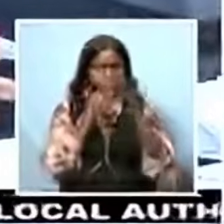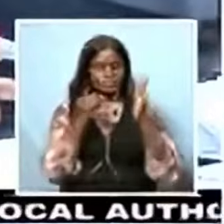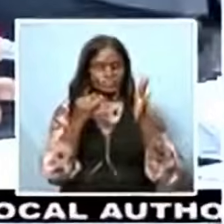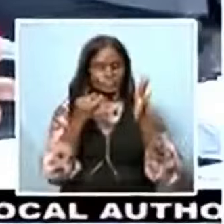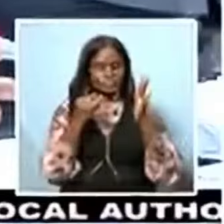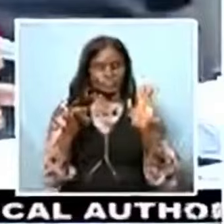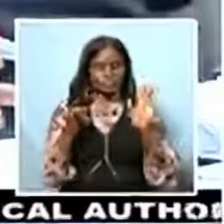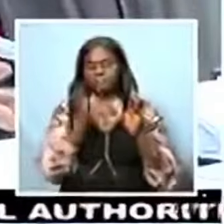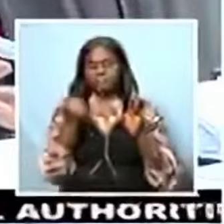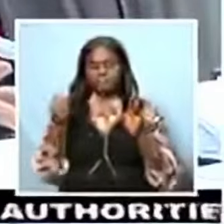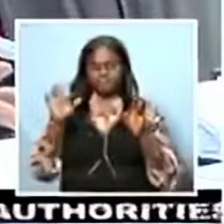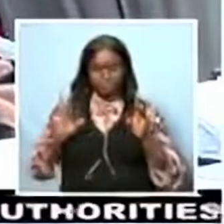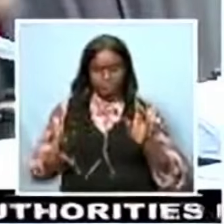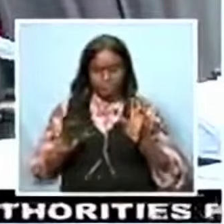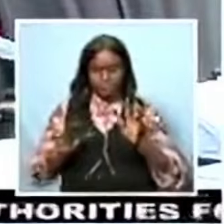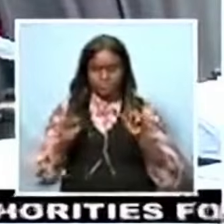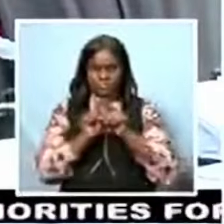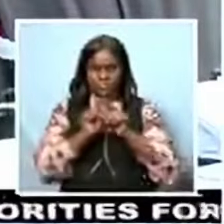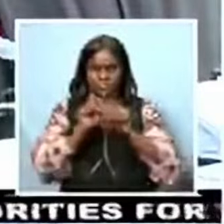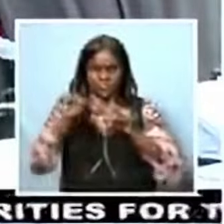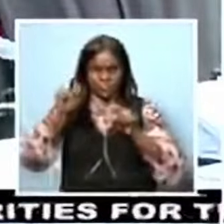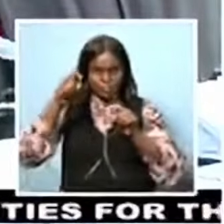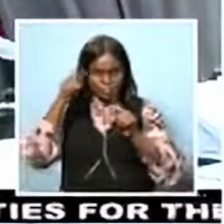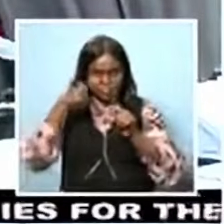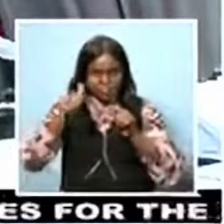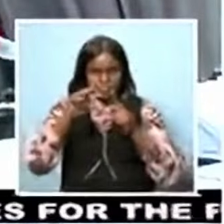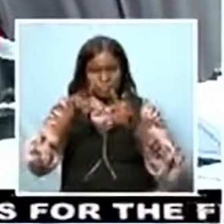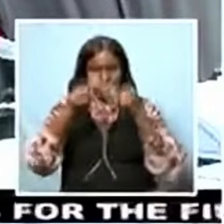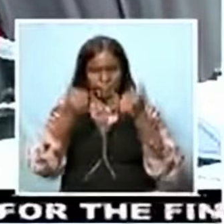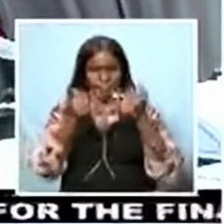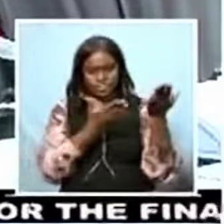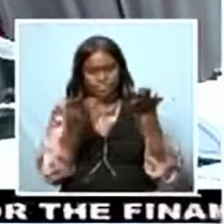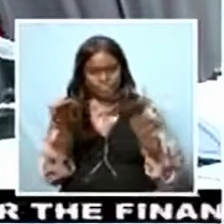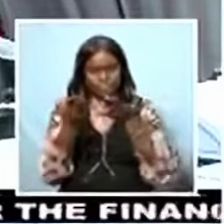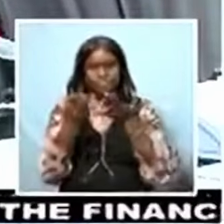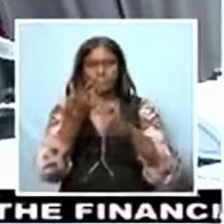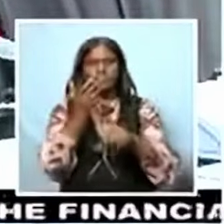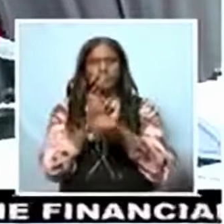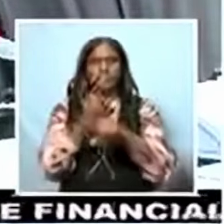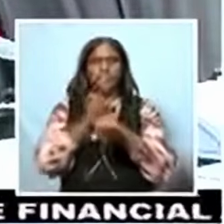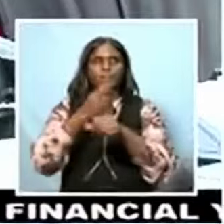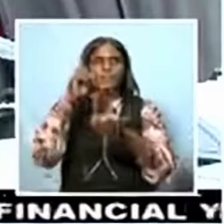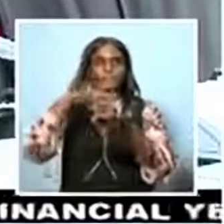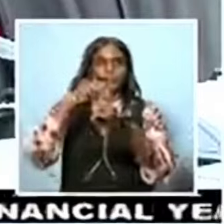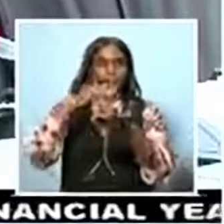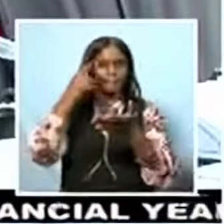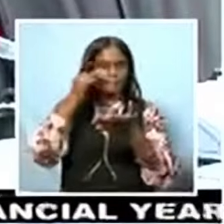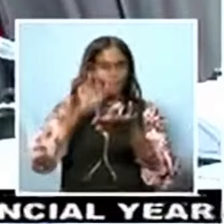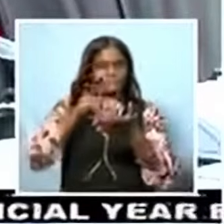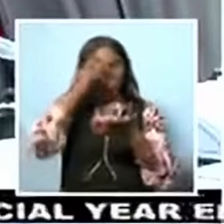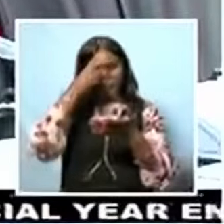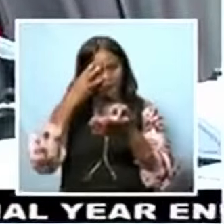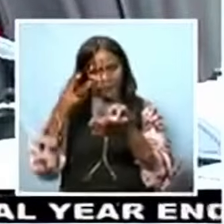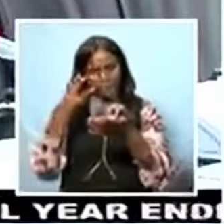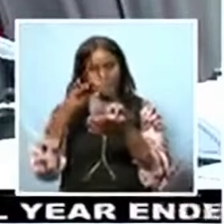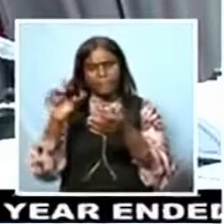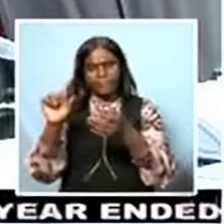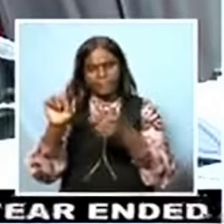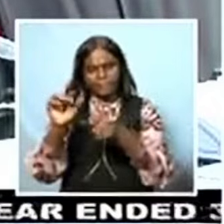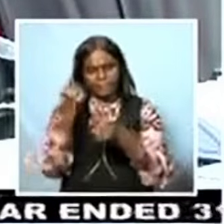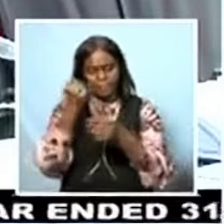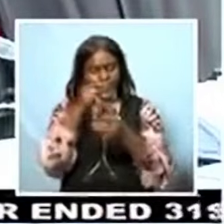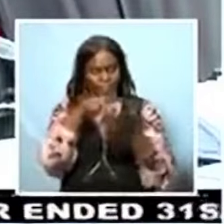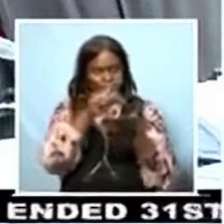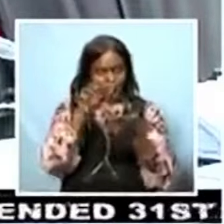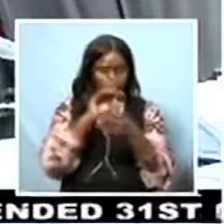identifying any beneficiary. Is it a requirement that you should bring a hard copy of your NRC when getting paid, or